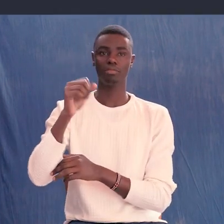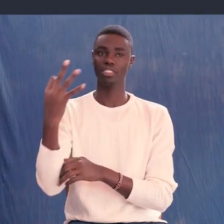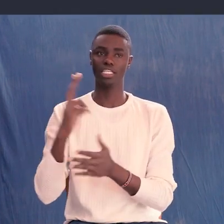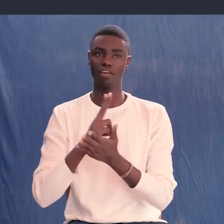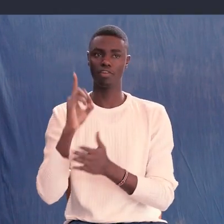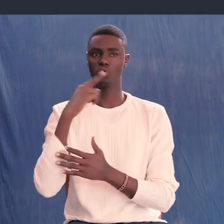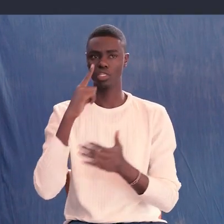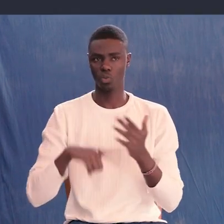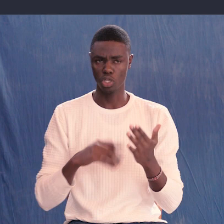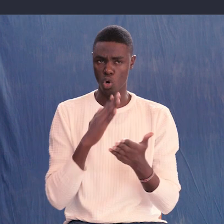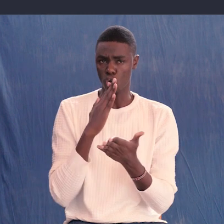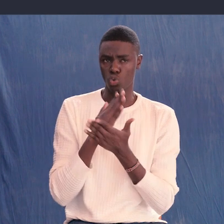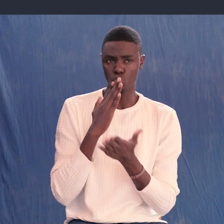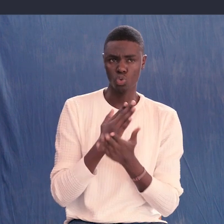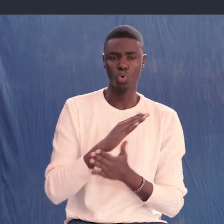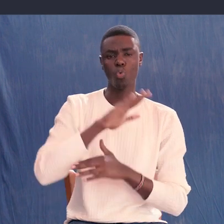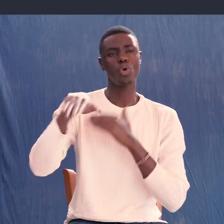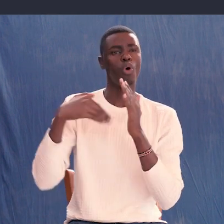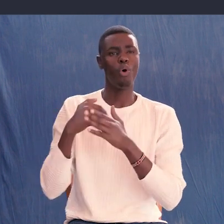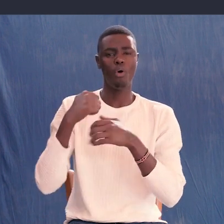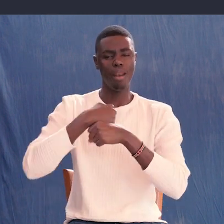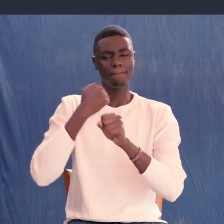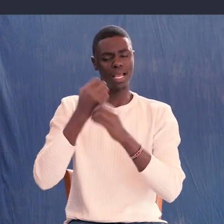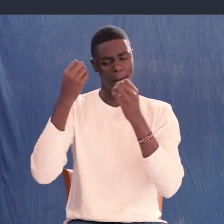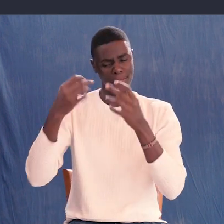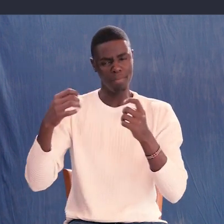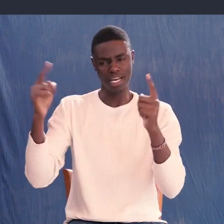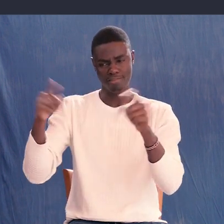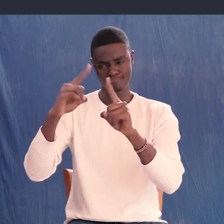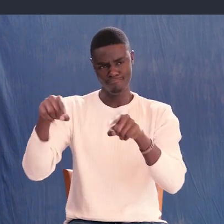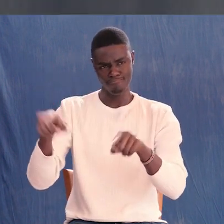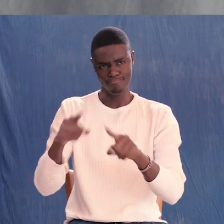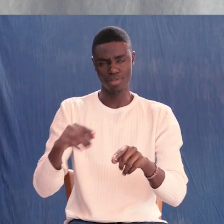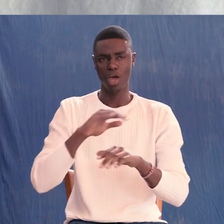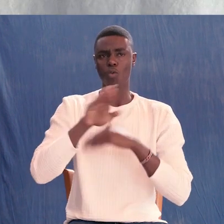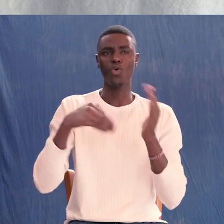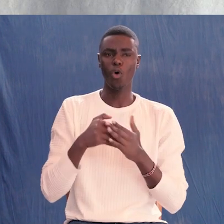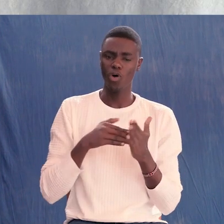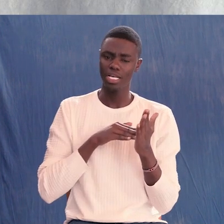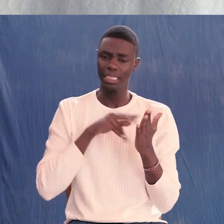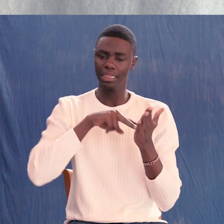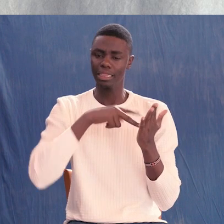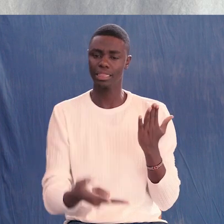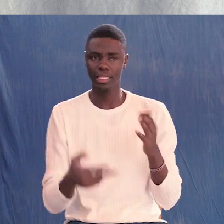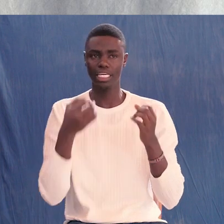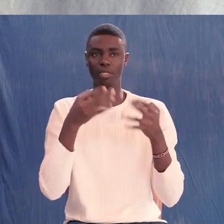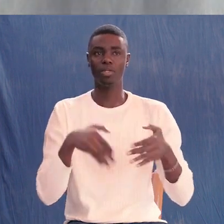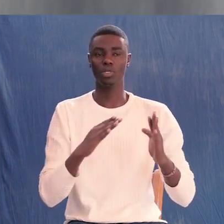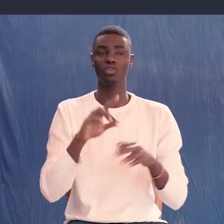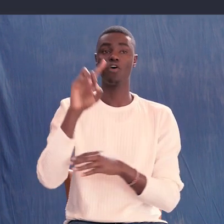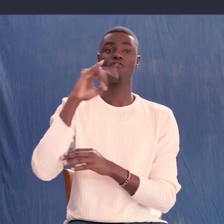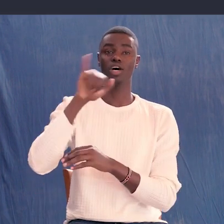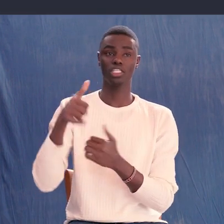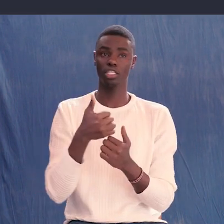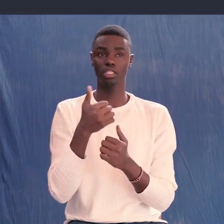It says, Indeed, we all make many mistakes. We all stumble in many ways. 1 John 1.8